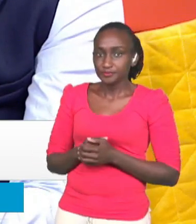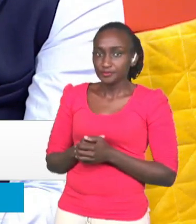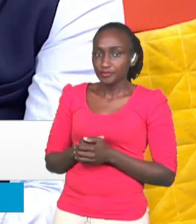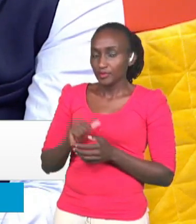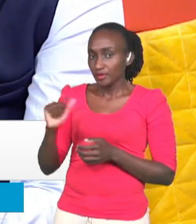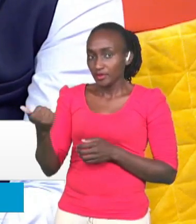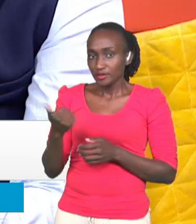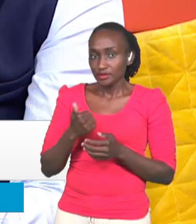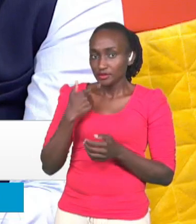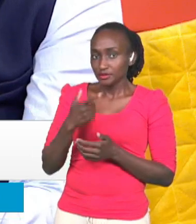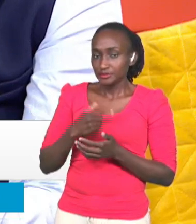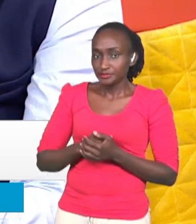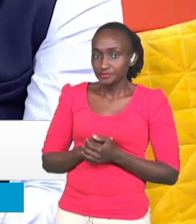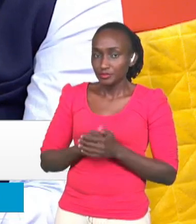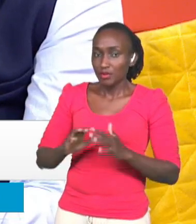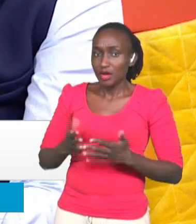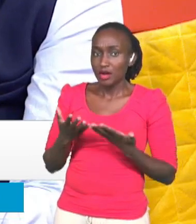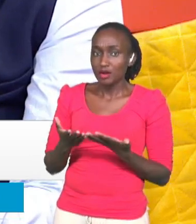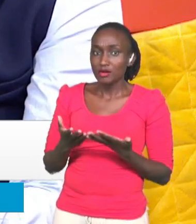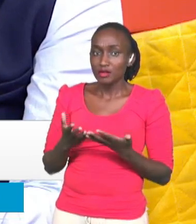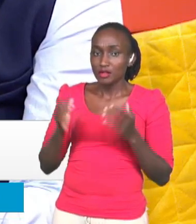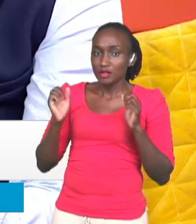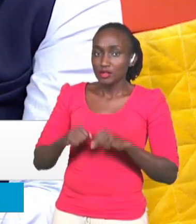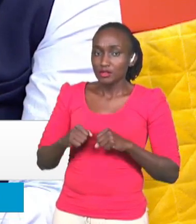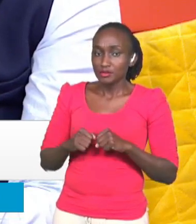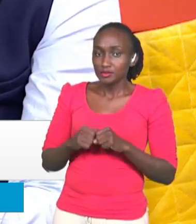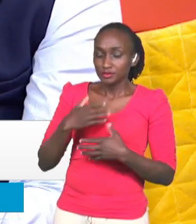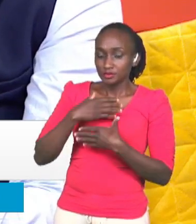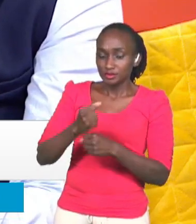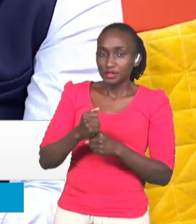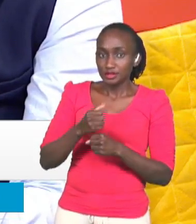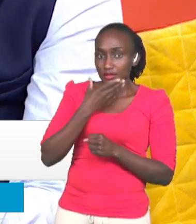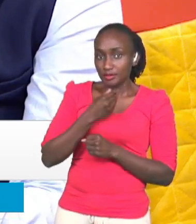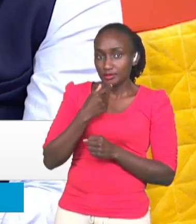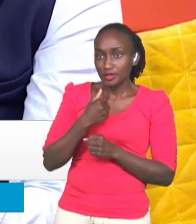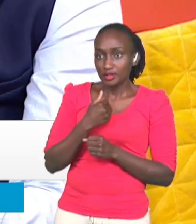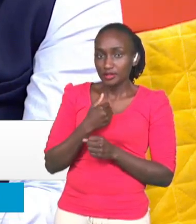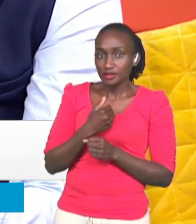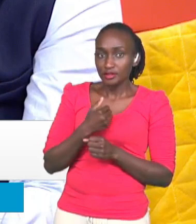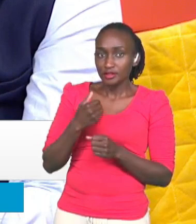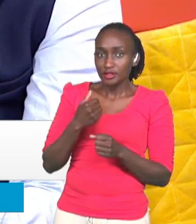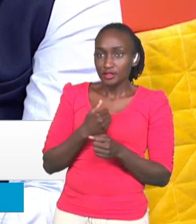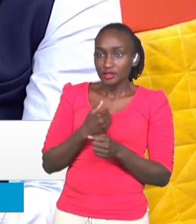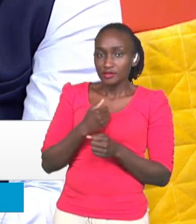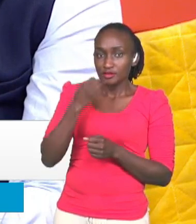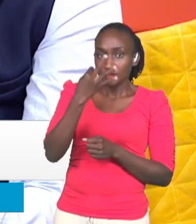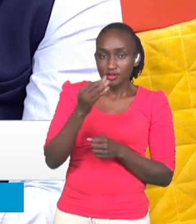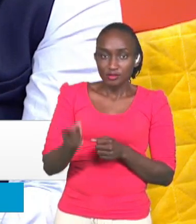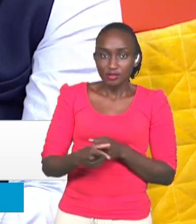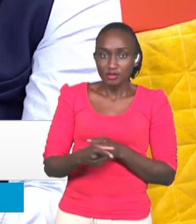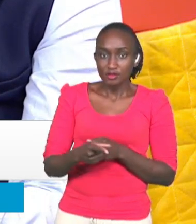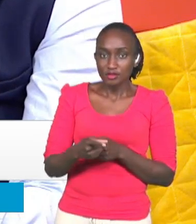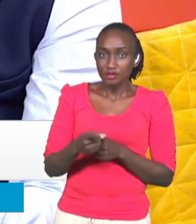name. How will I be able to trust a man I've just been with for 3 months and